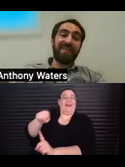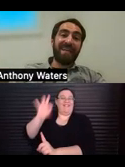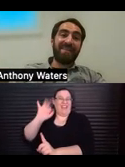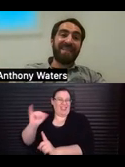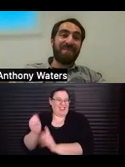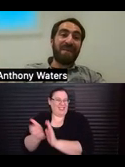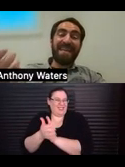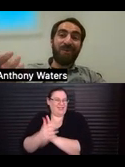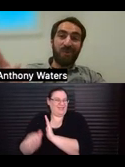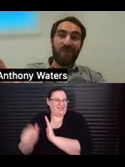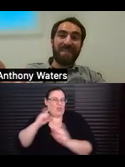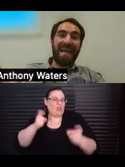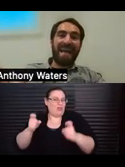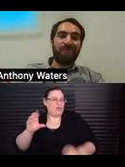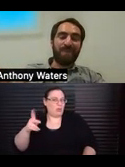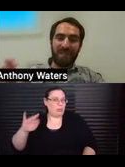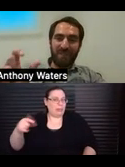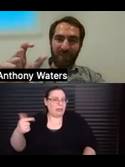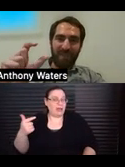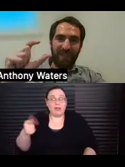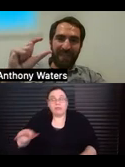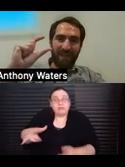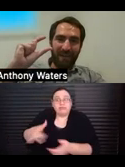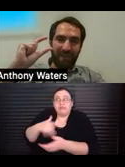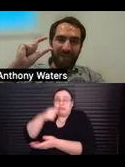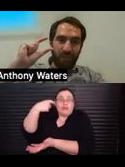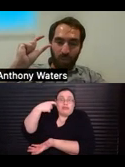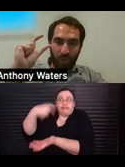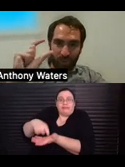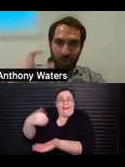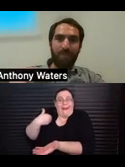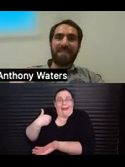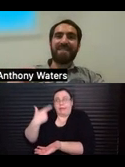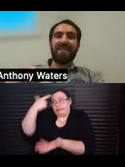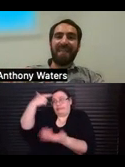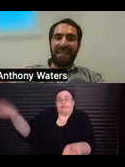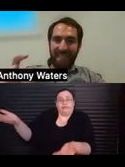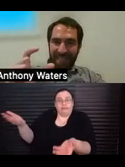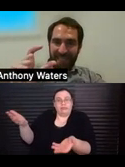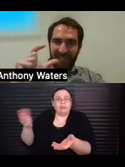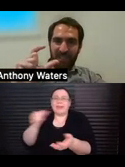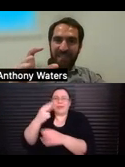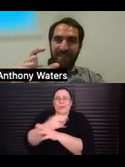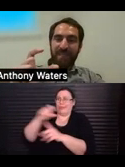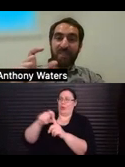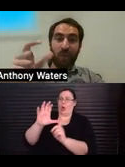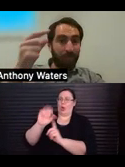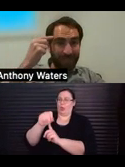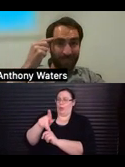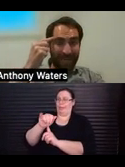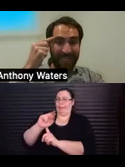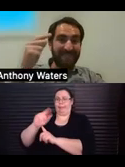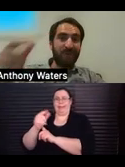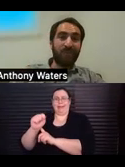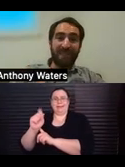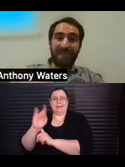skills that maybe they don't know that they have, because they're really thinking about the word coping skill, and it's such a limited scope in